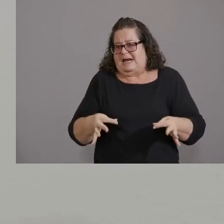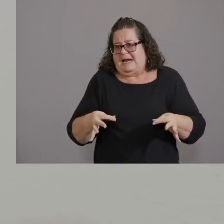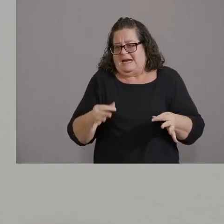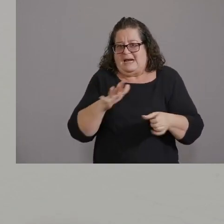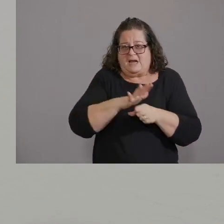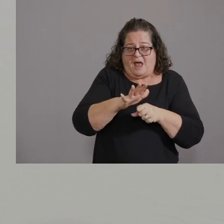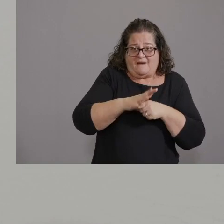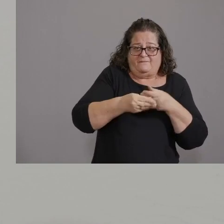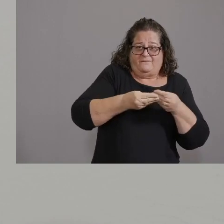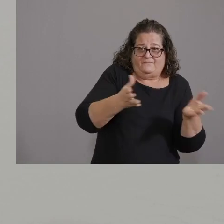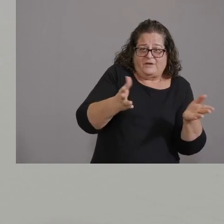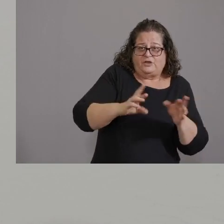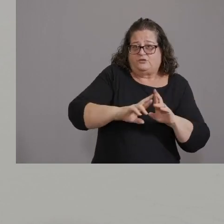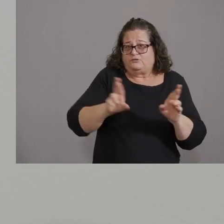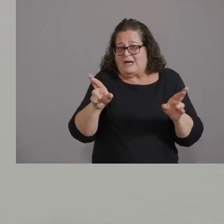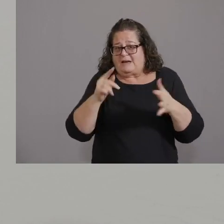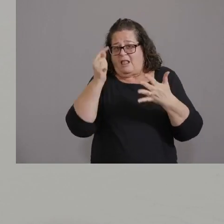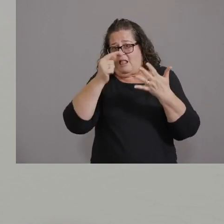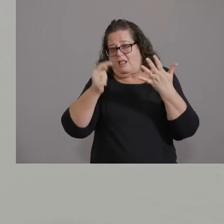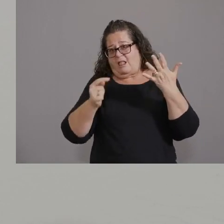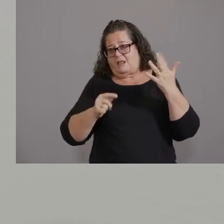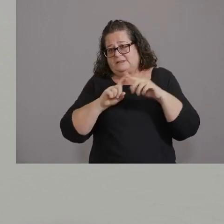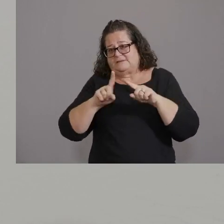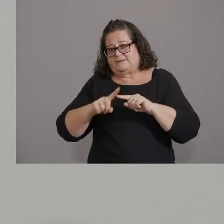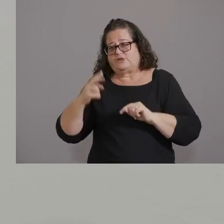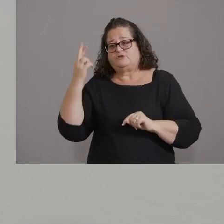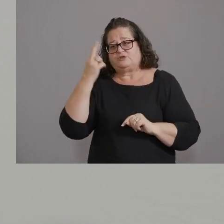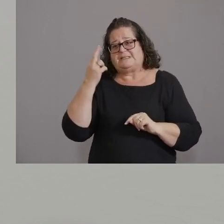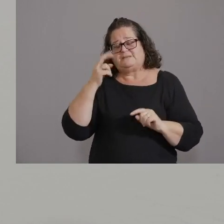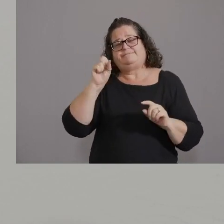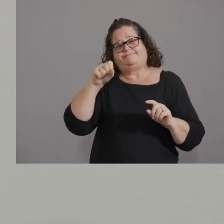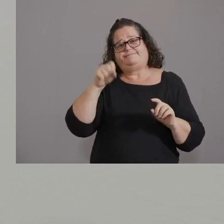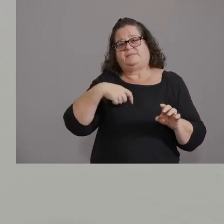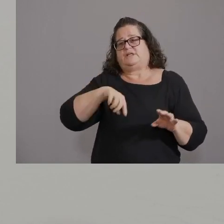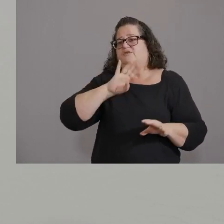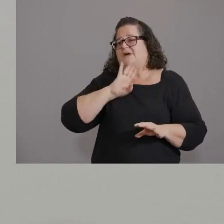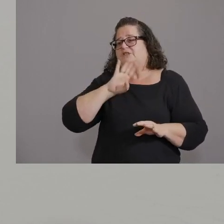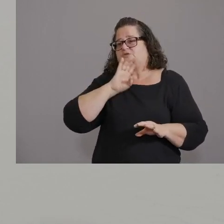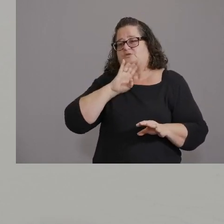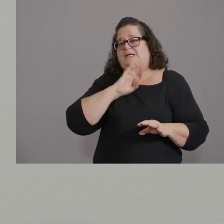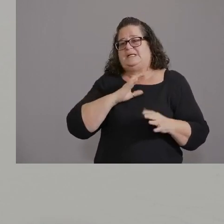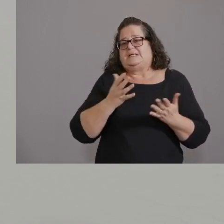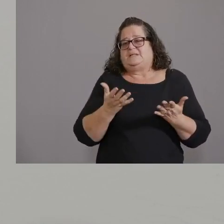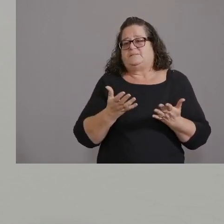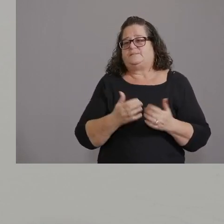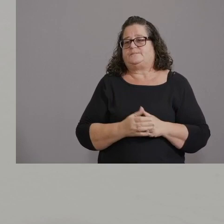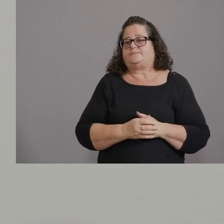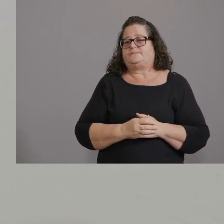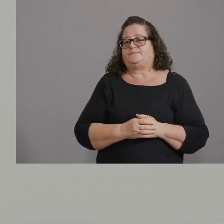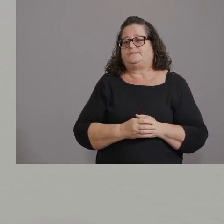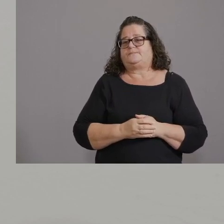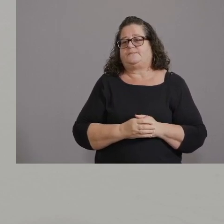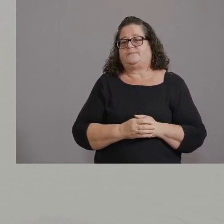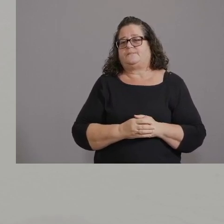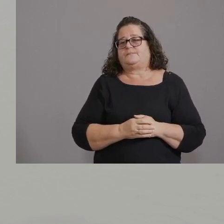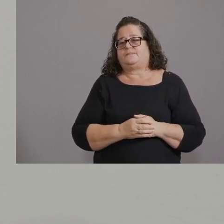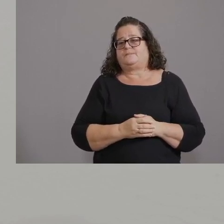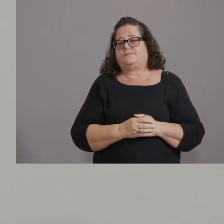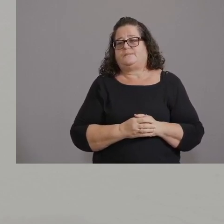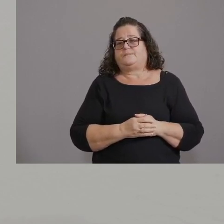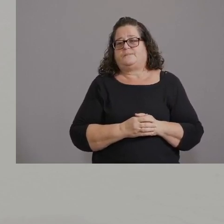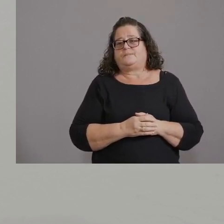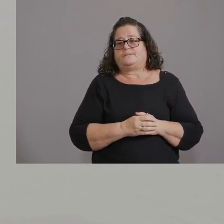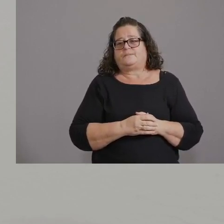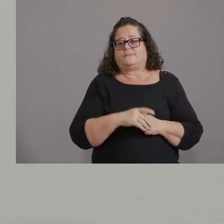that's a significant hurdle that all of us are facing, they don't need to move into that phase or